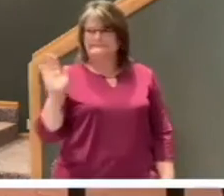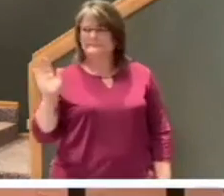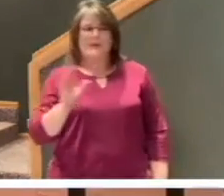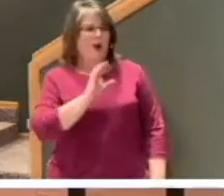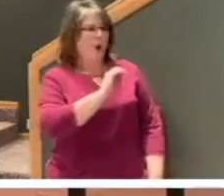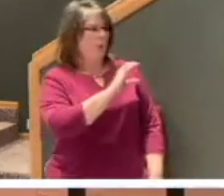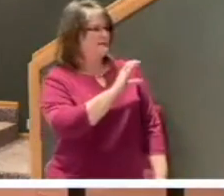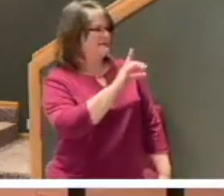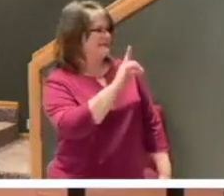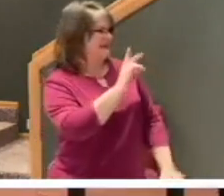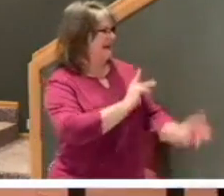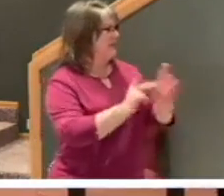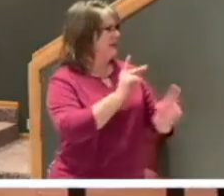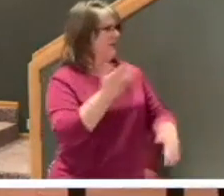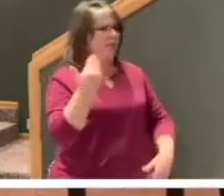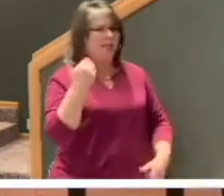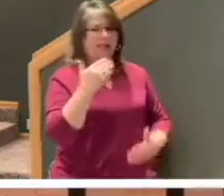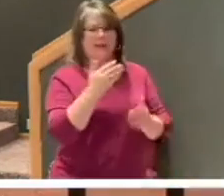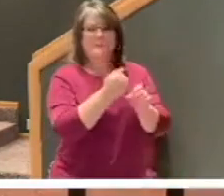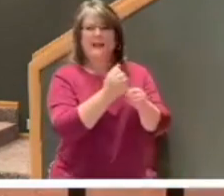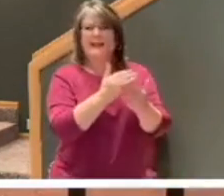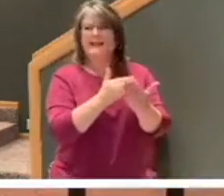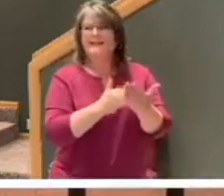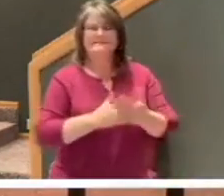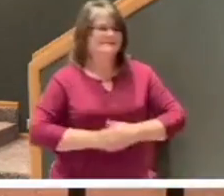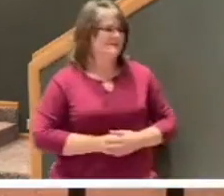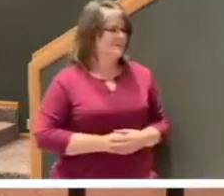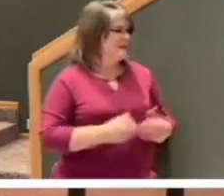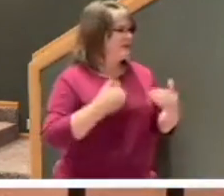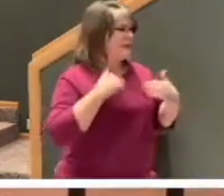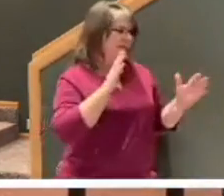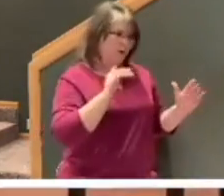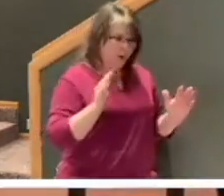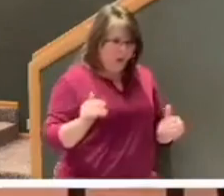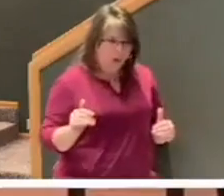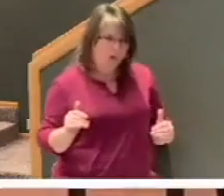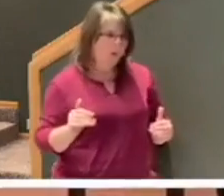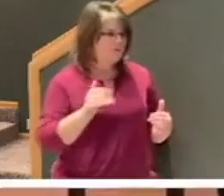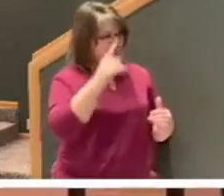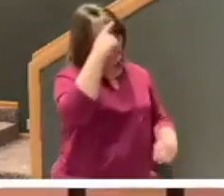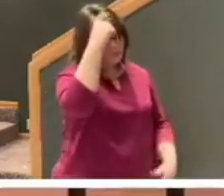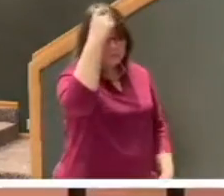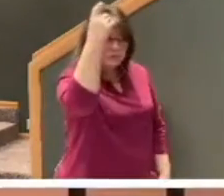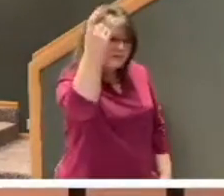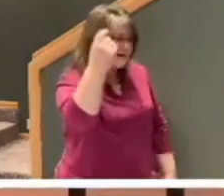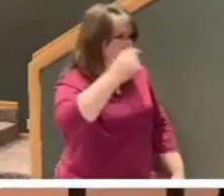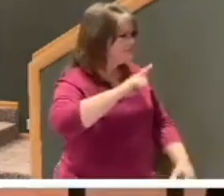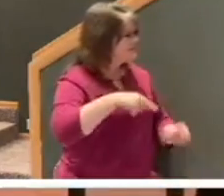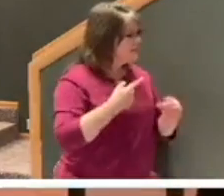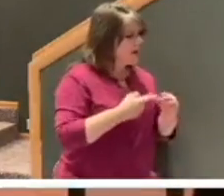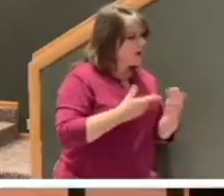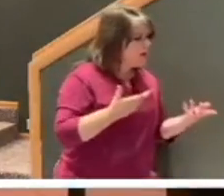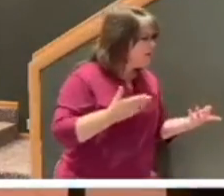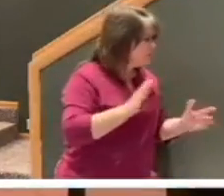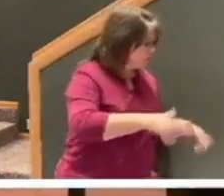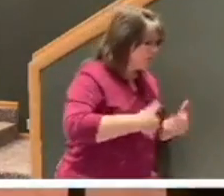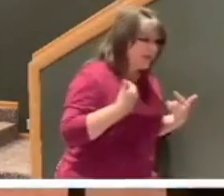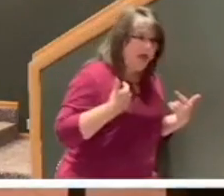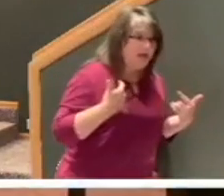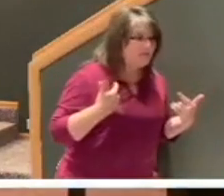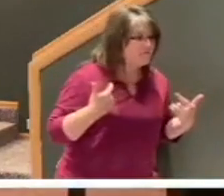OCD folks, come on. All right? You have your hopes, your dreams about about your